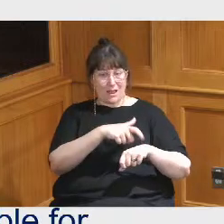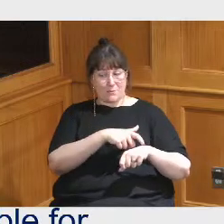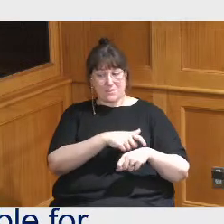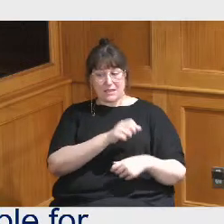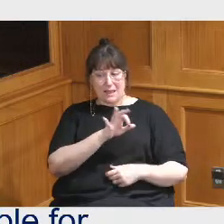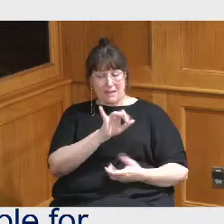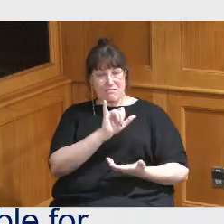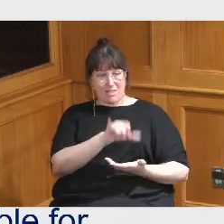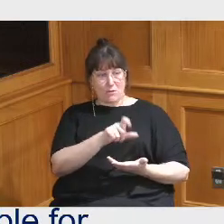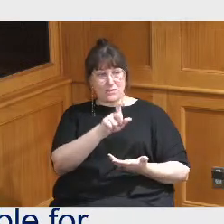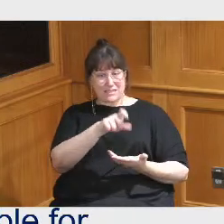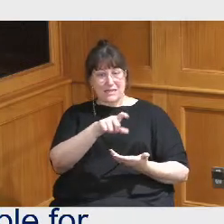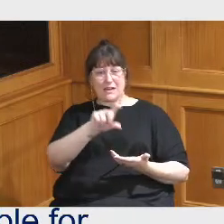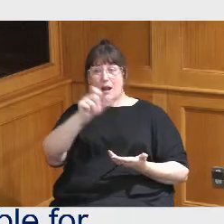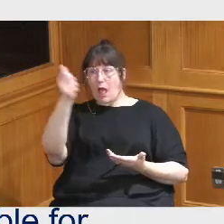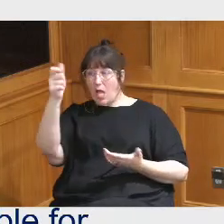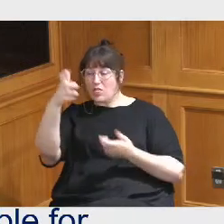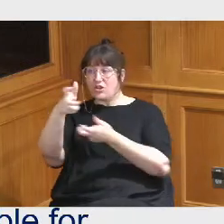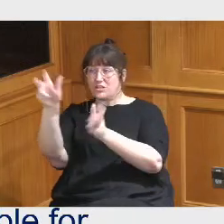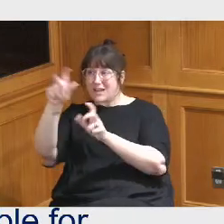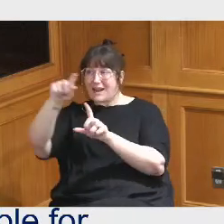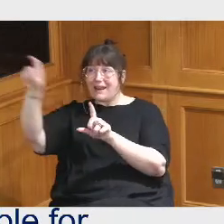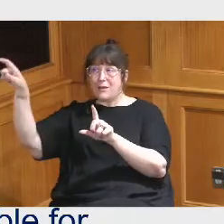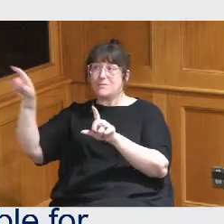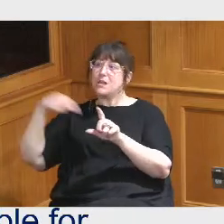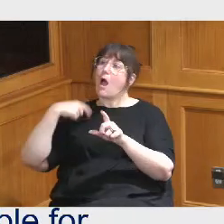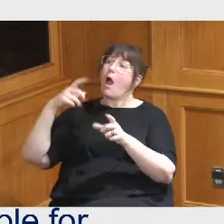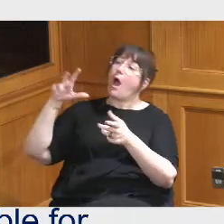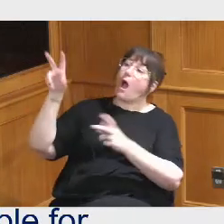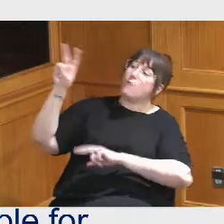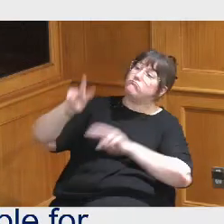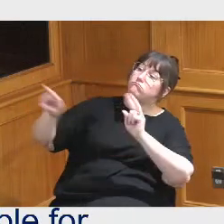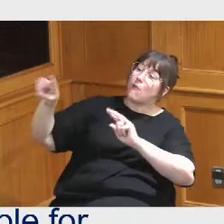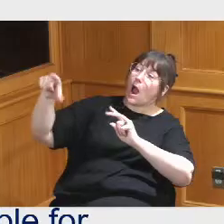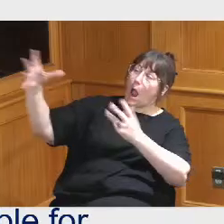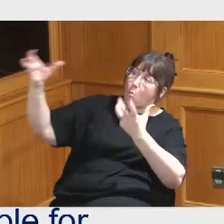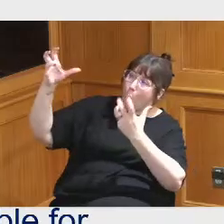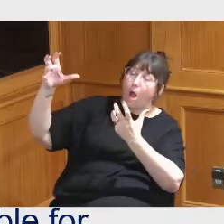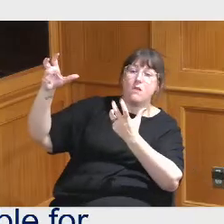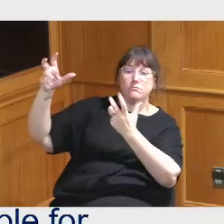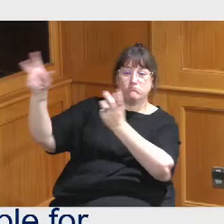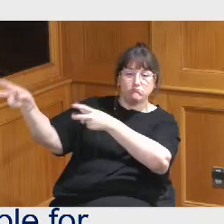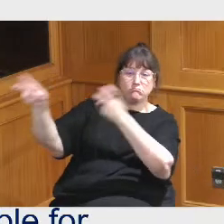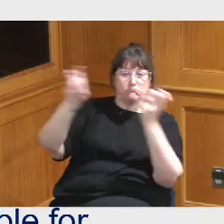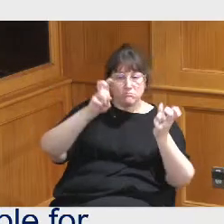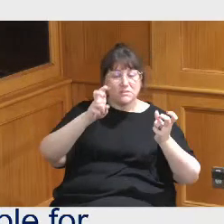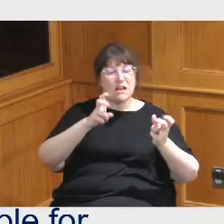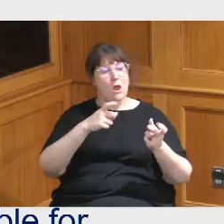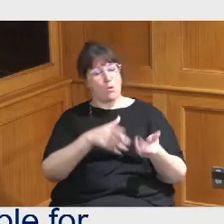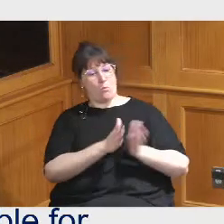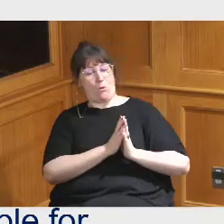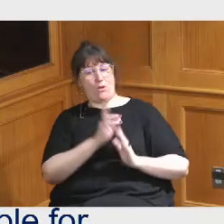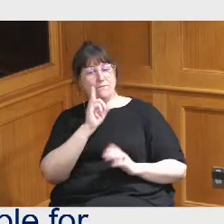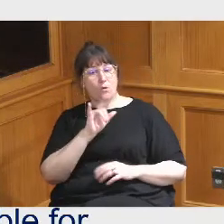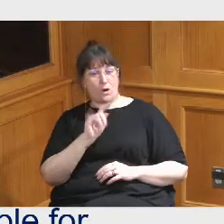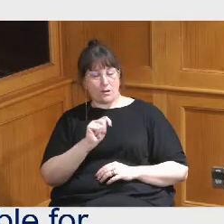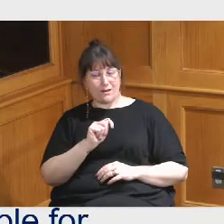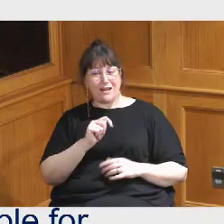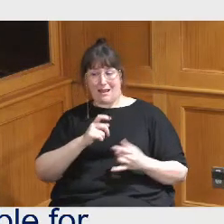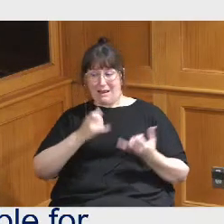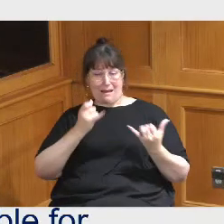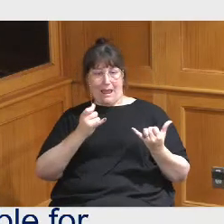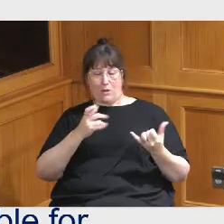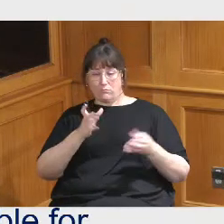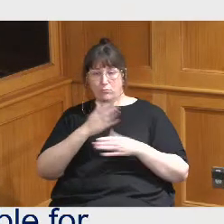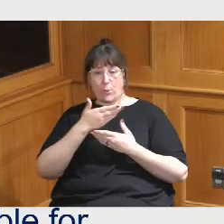present in other stadia throughout the country. Those provisions could have cost the county tens, if not hundreds of millions of dollars. Under the proposed